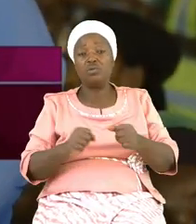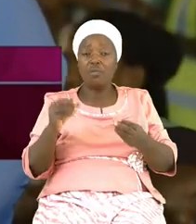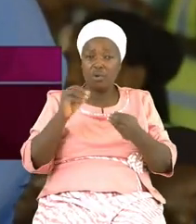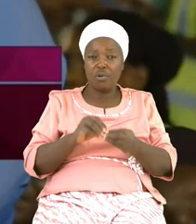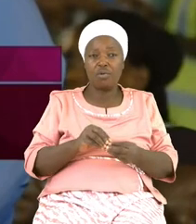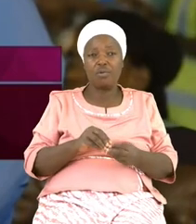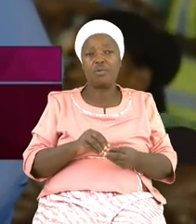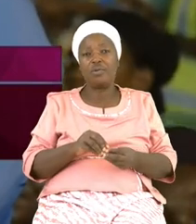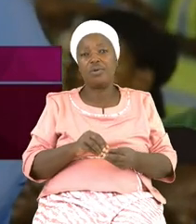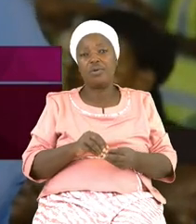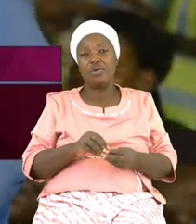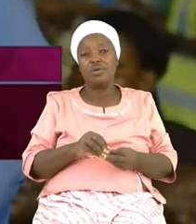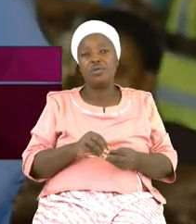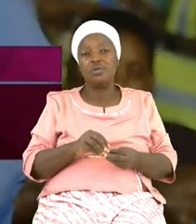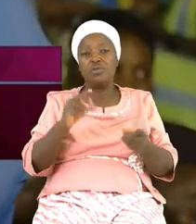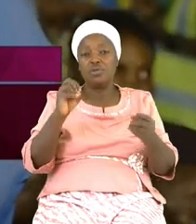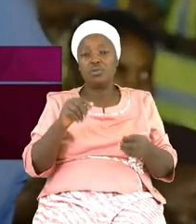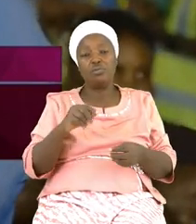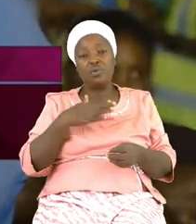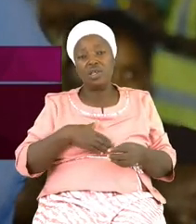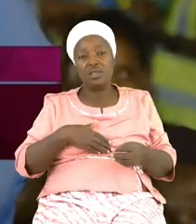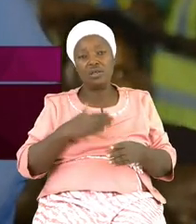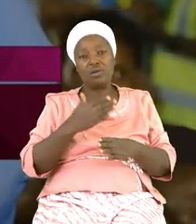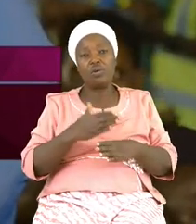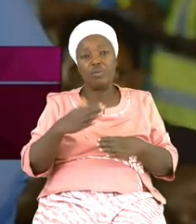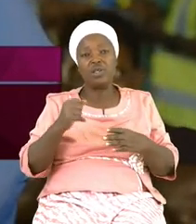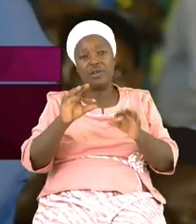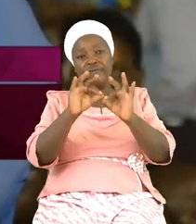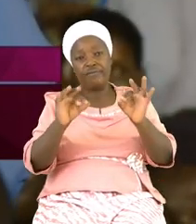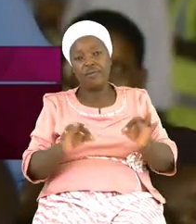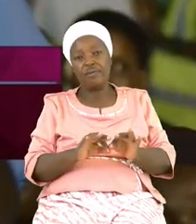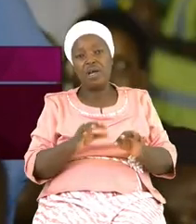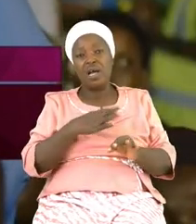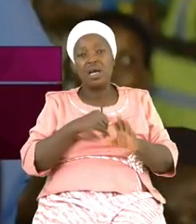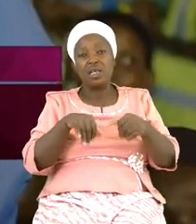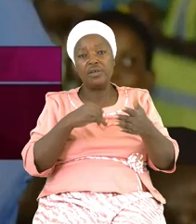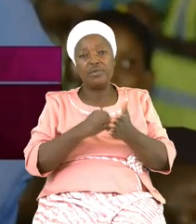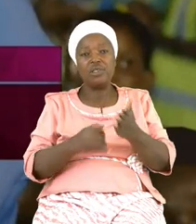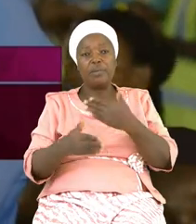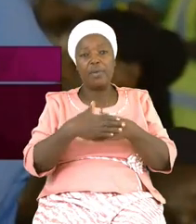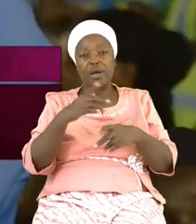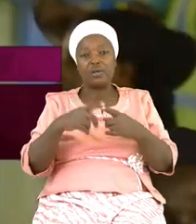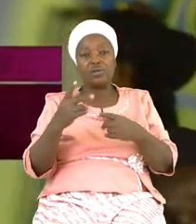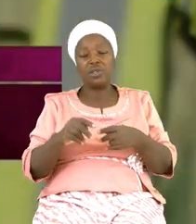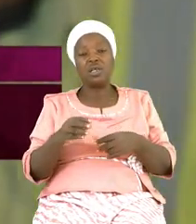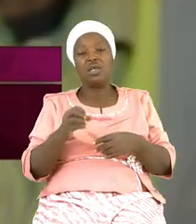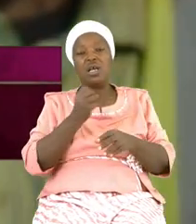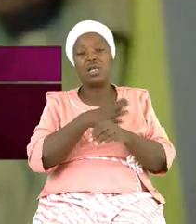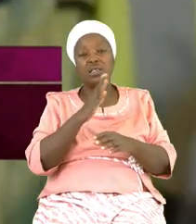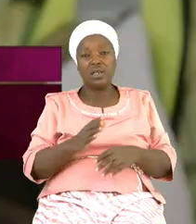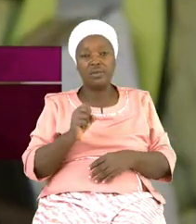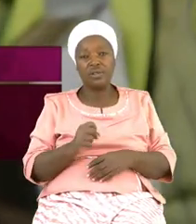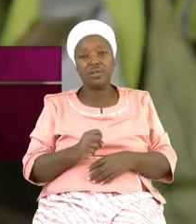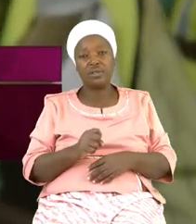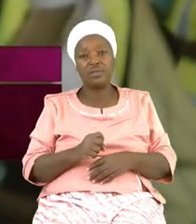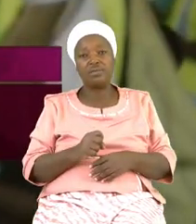So complete the form and give it to the counselors. Those online,